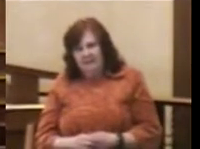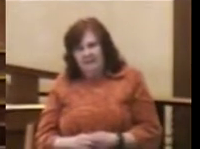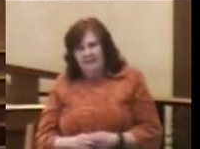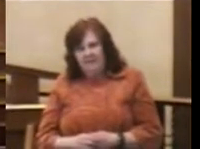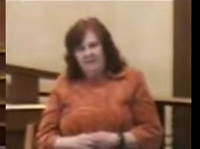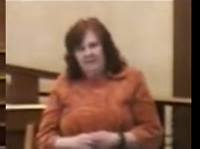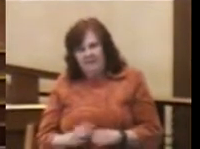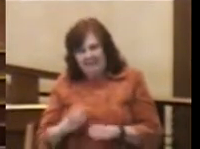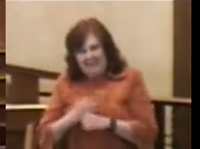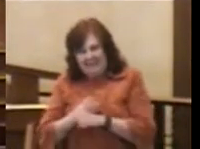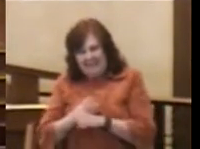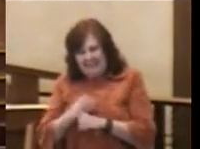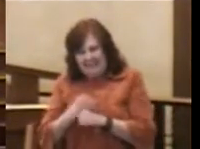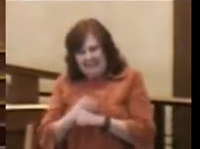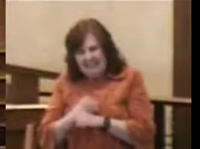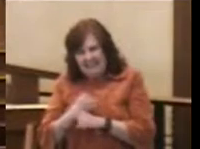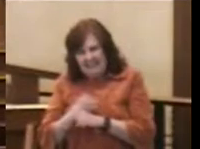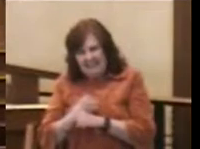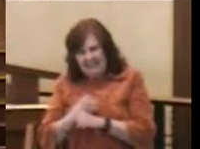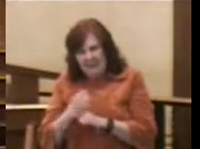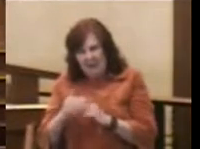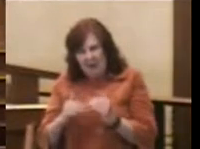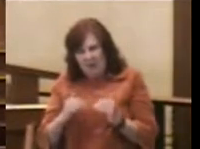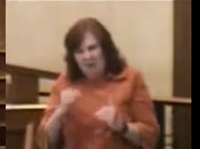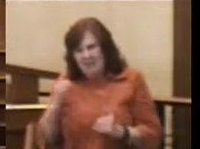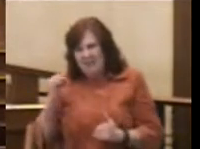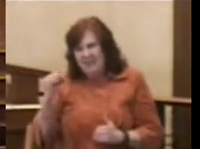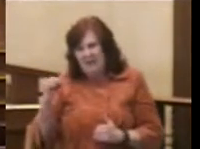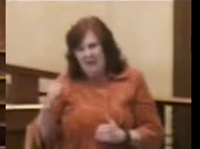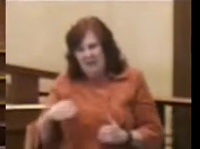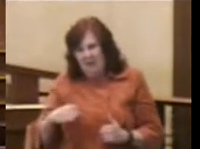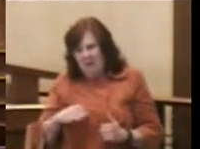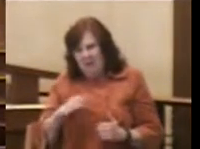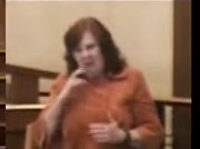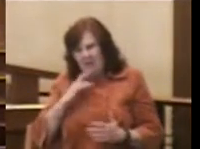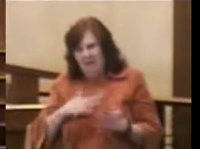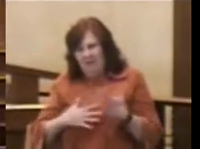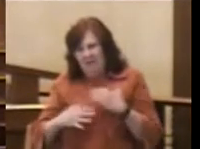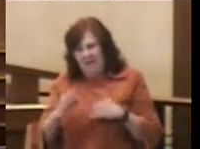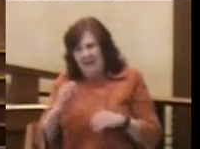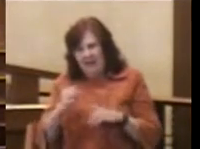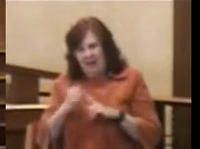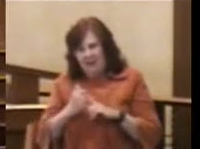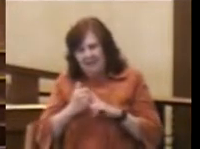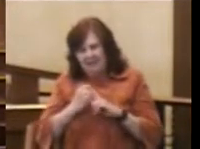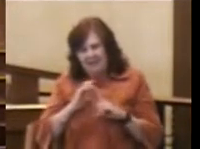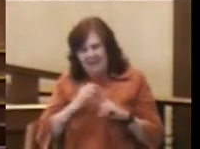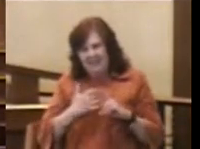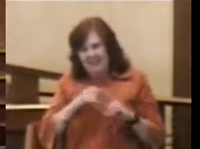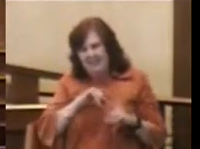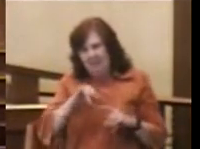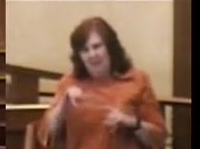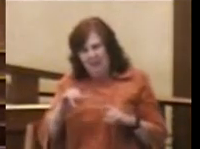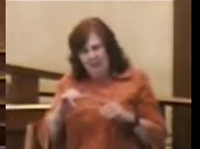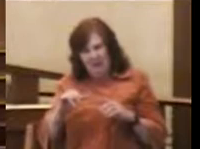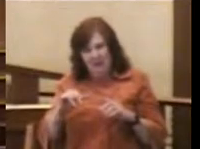Statistically, it is almost zero that we will find ourselves in a similar situation.